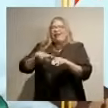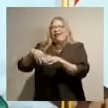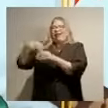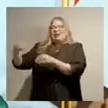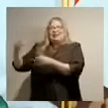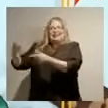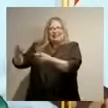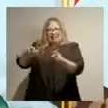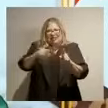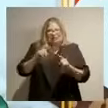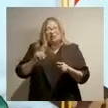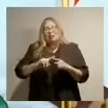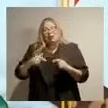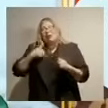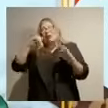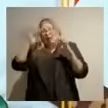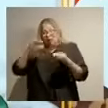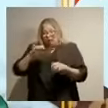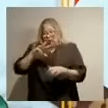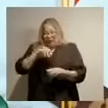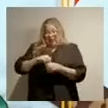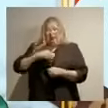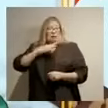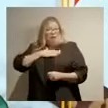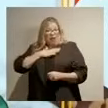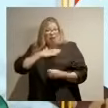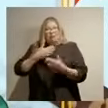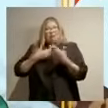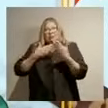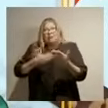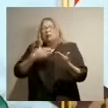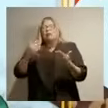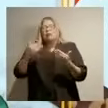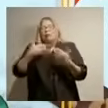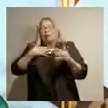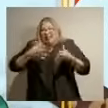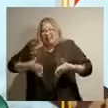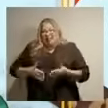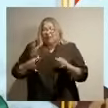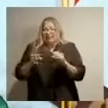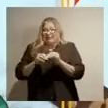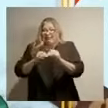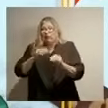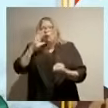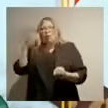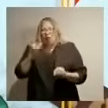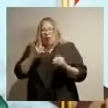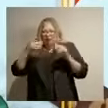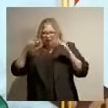would expect to continue to adopt in my remaining three sessions. That said,